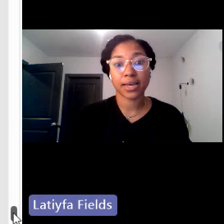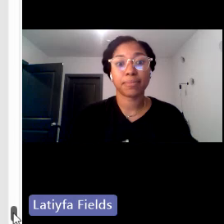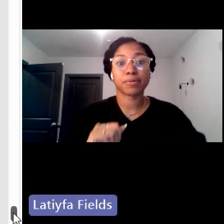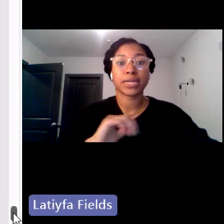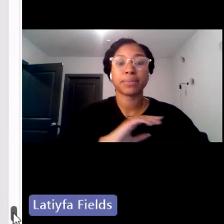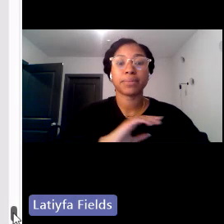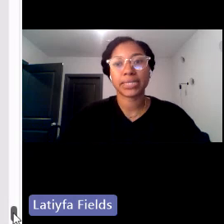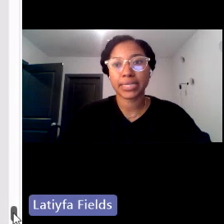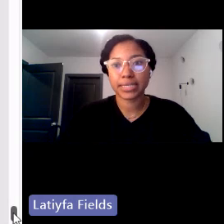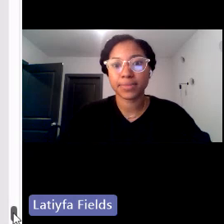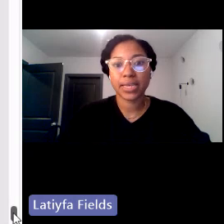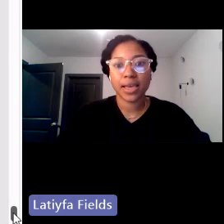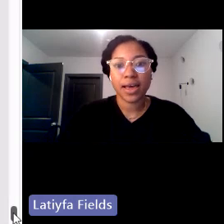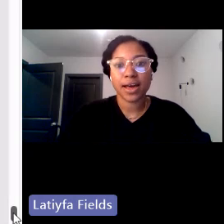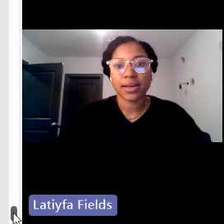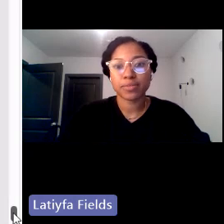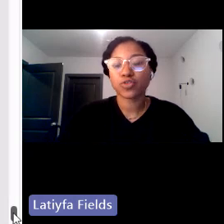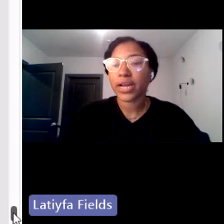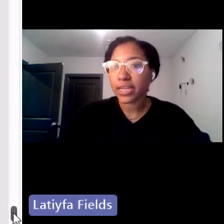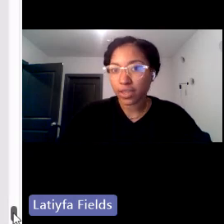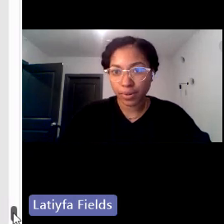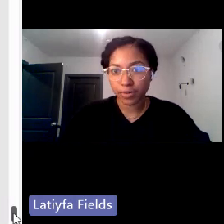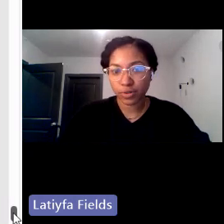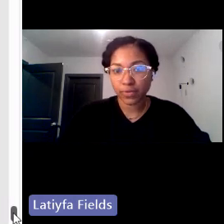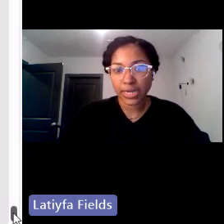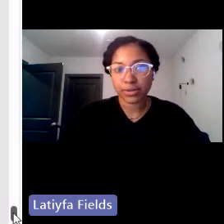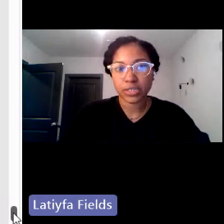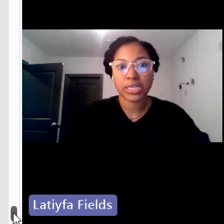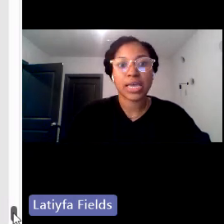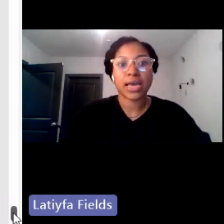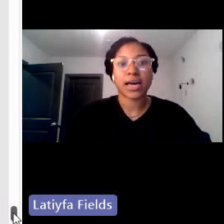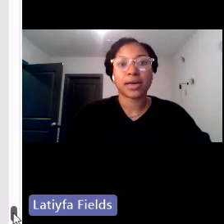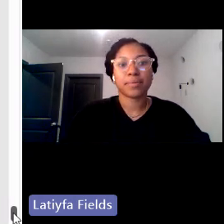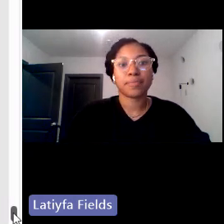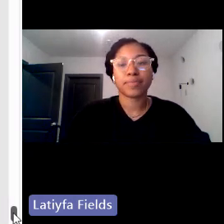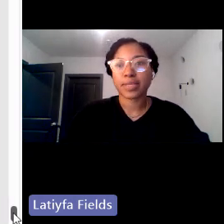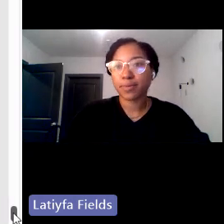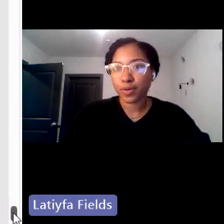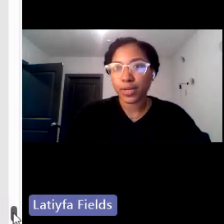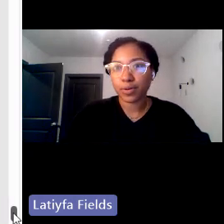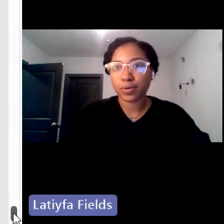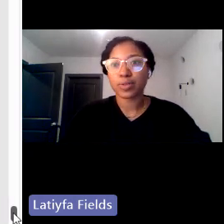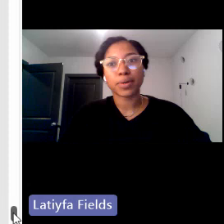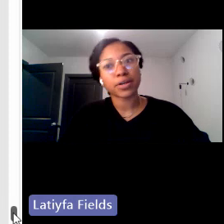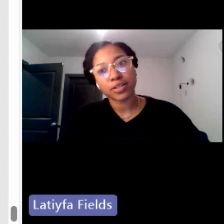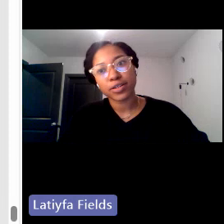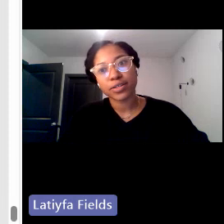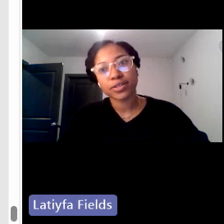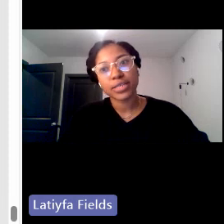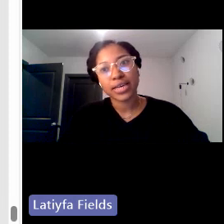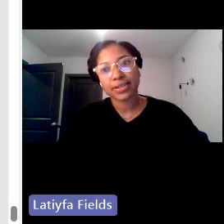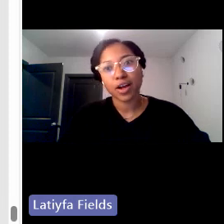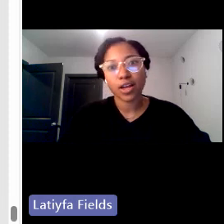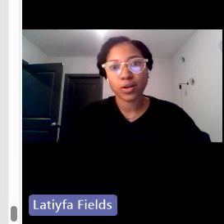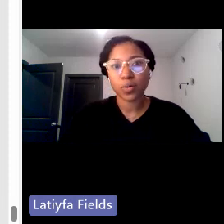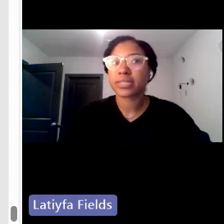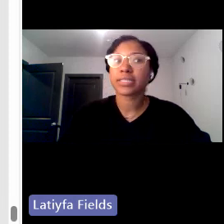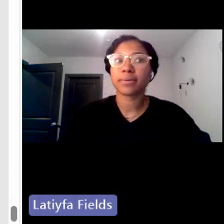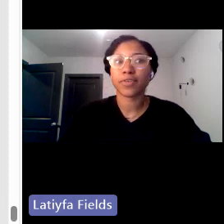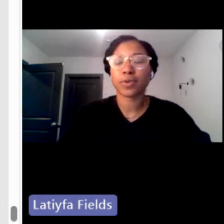practice member timekeeping systems to track your member service hours. Some of you I know use America Learns,